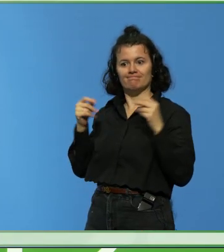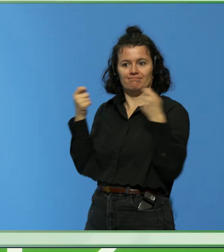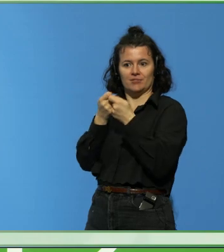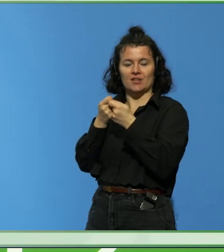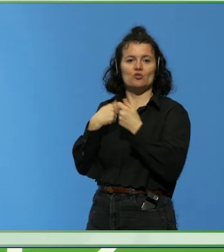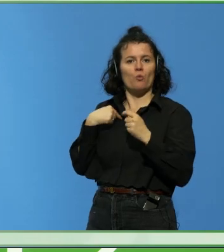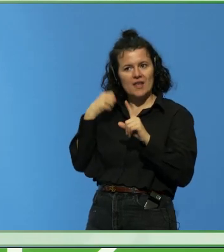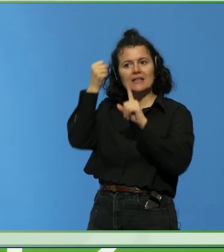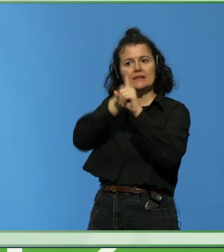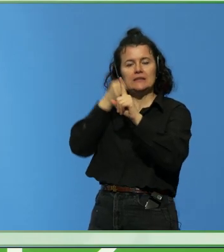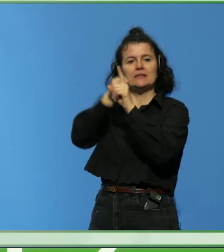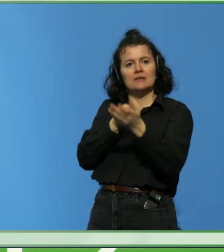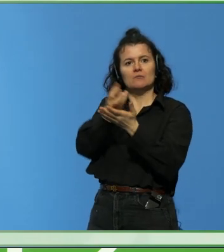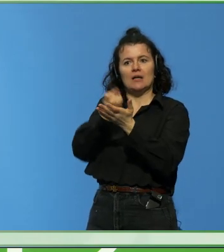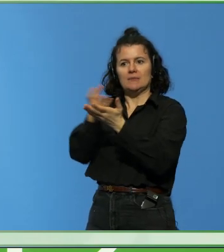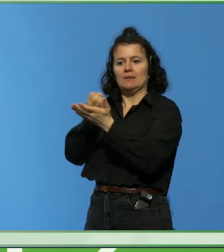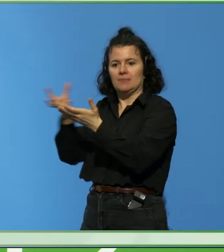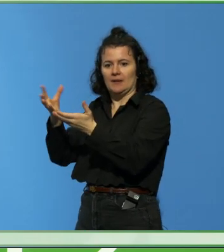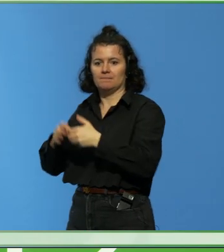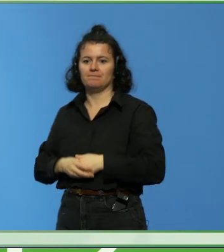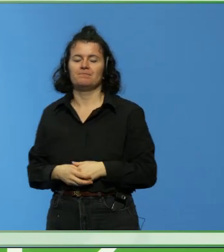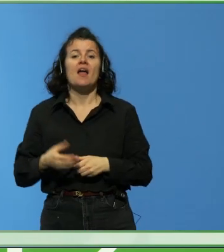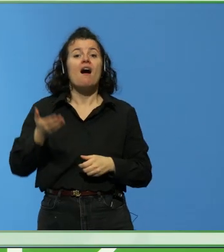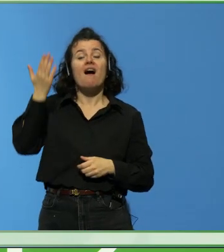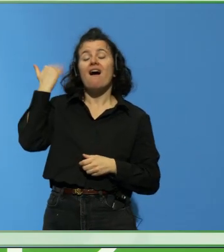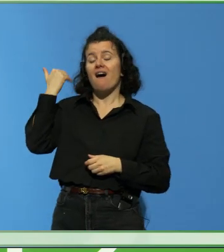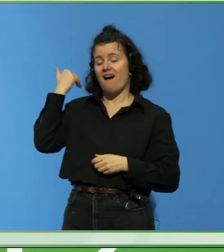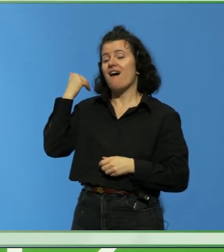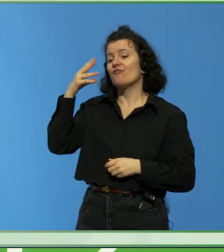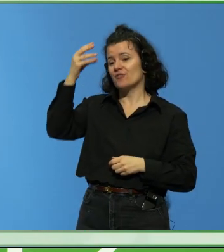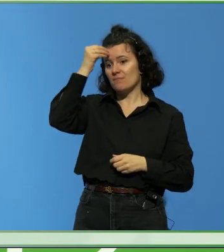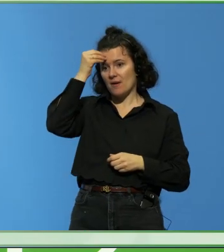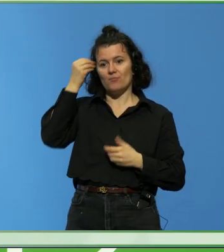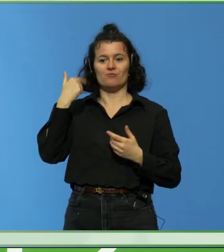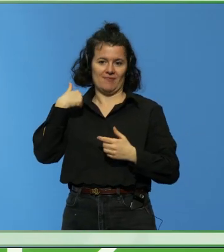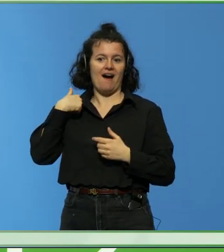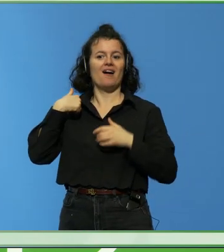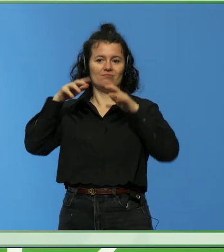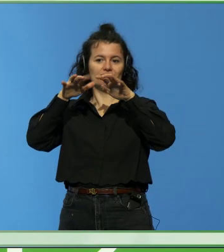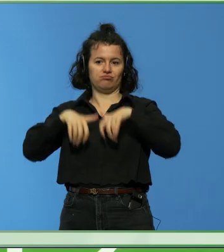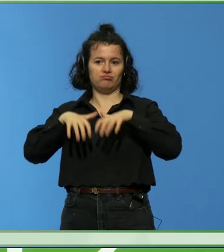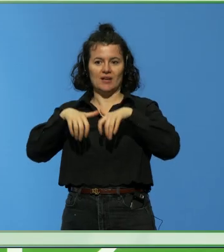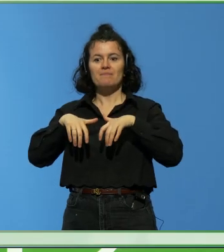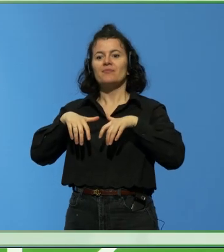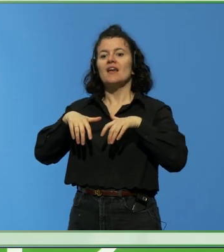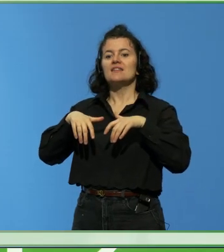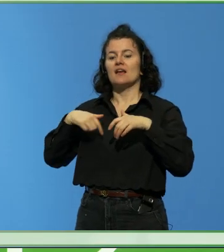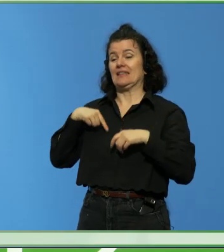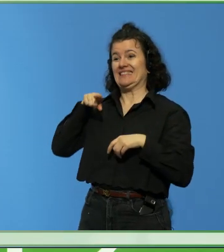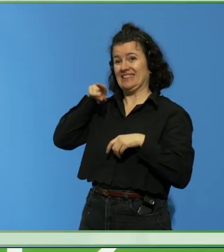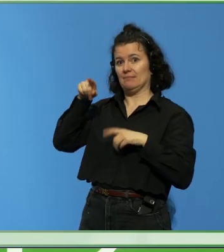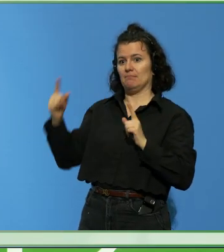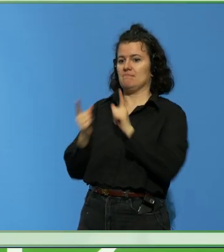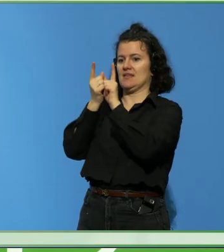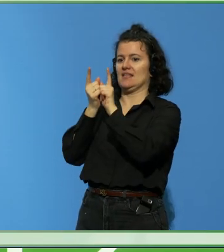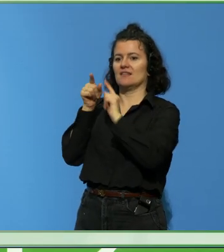wonderful woman, a doctor, Somali Shah, who also has a cerebral palsy herself. And she